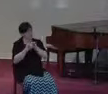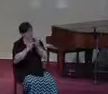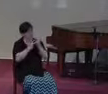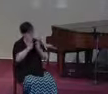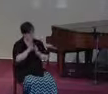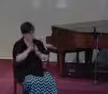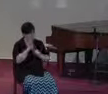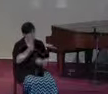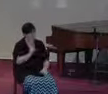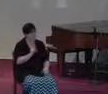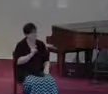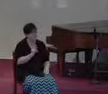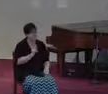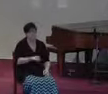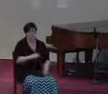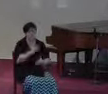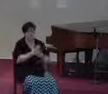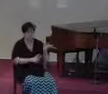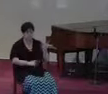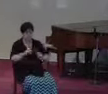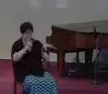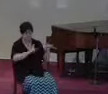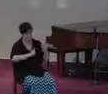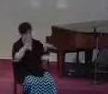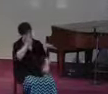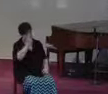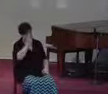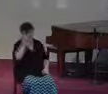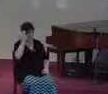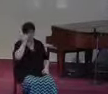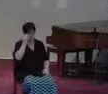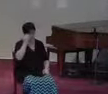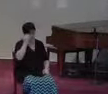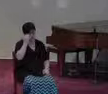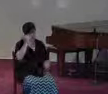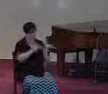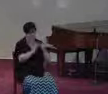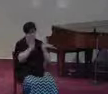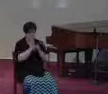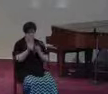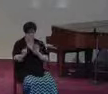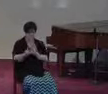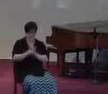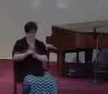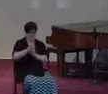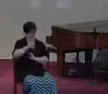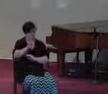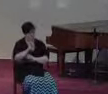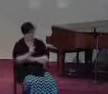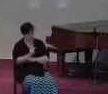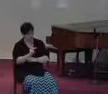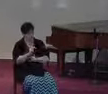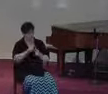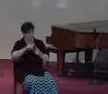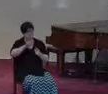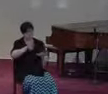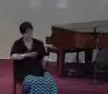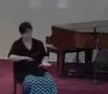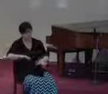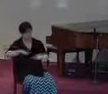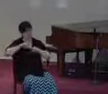Some speculate as to why it was that Jesus identified John to be the one to care for his